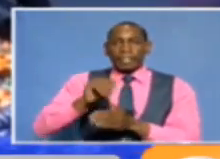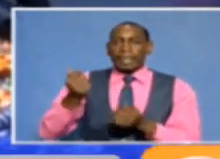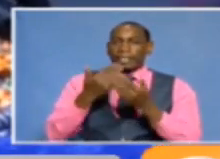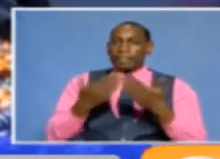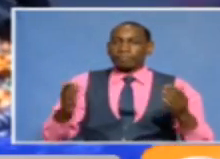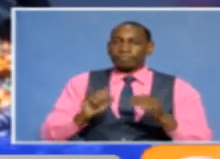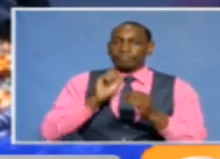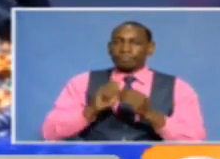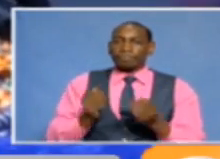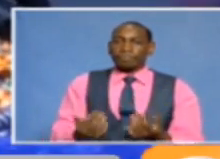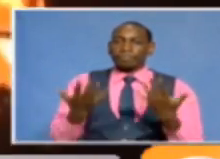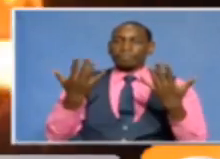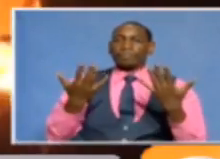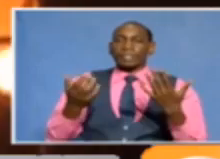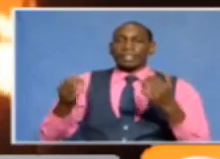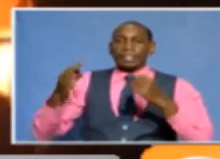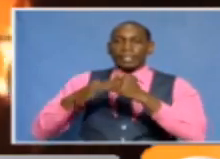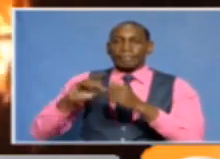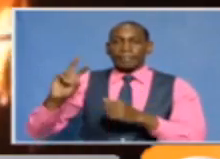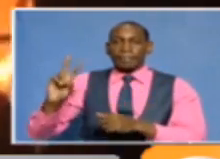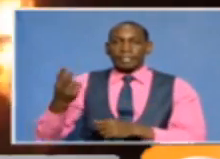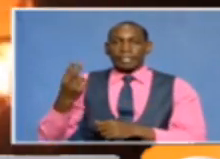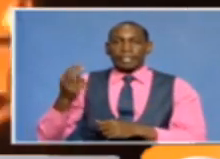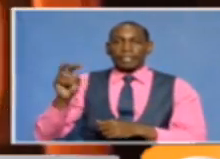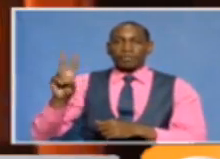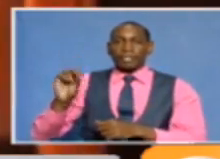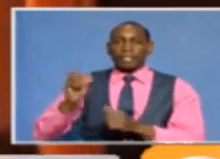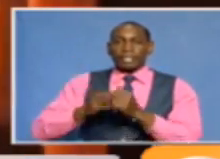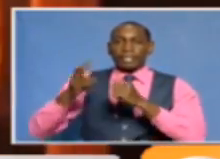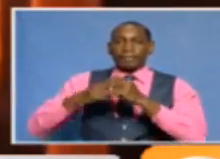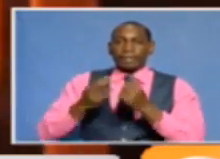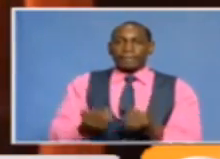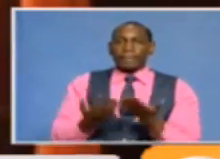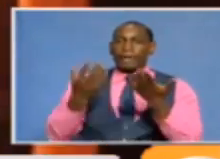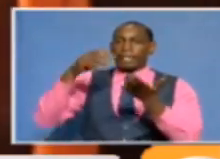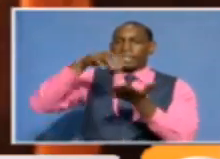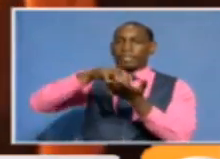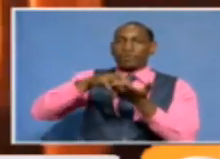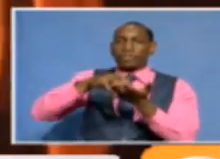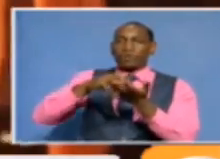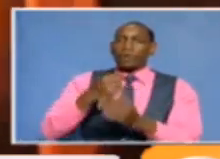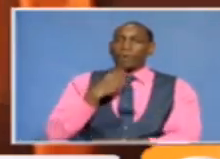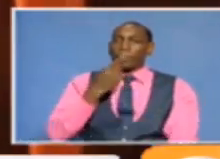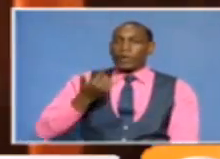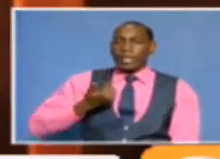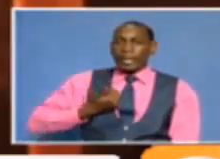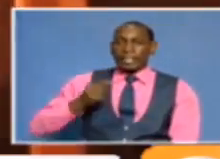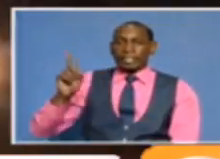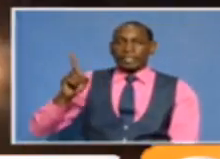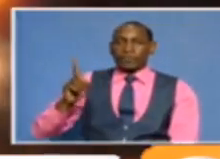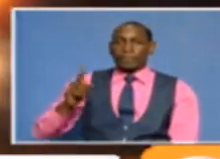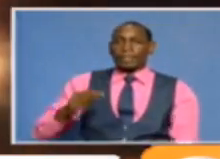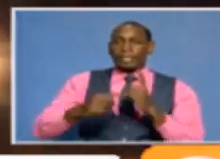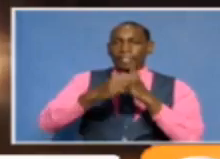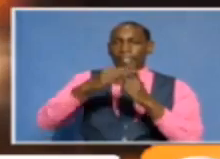assets razed down. On September 2, 2017, a fire tragedy at Moi Girls, Nairobi, claimed